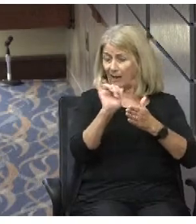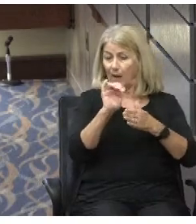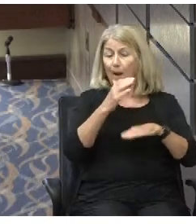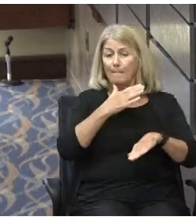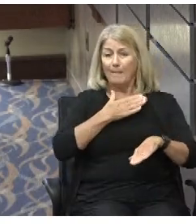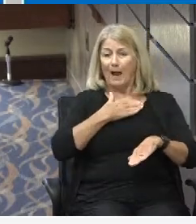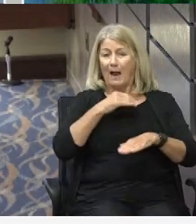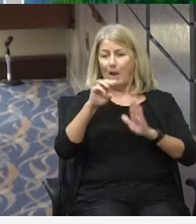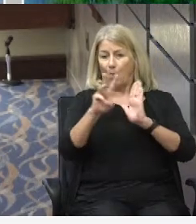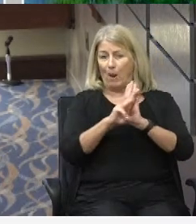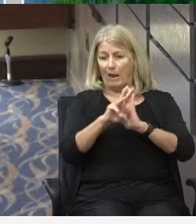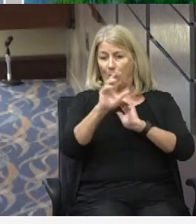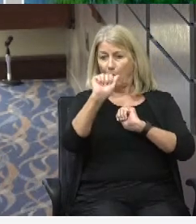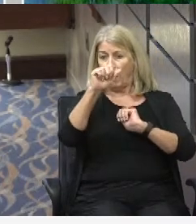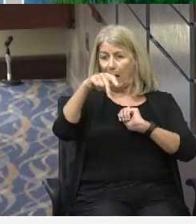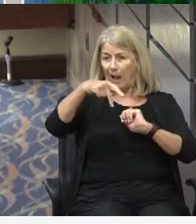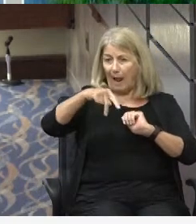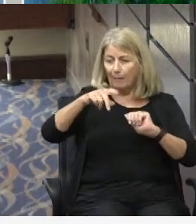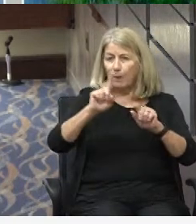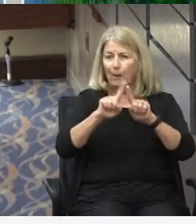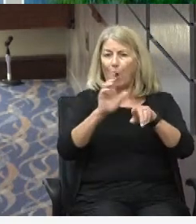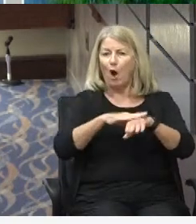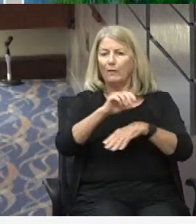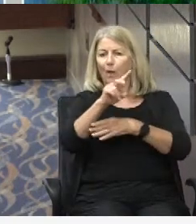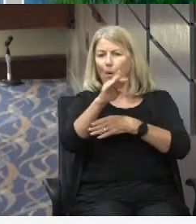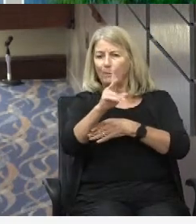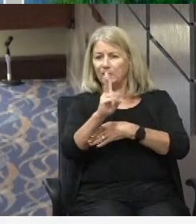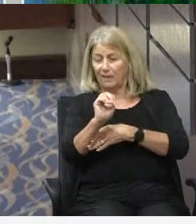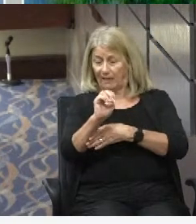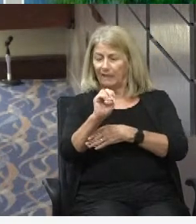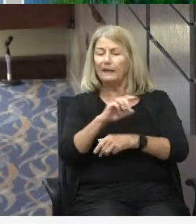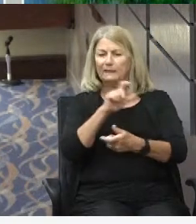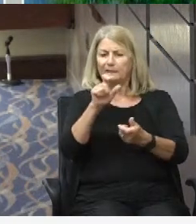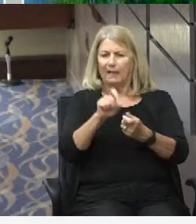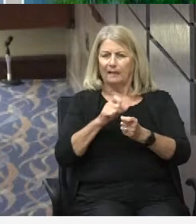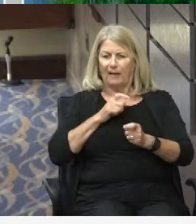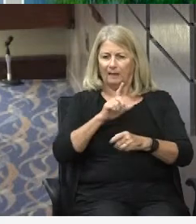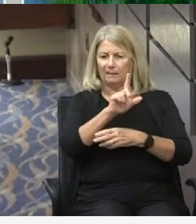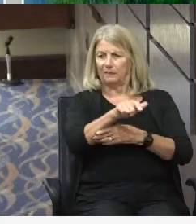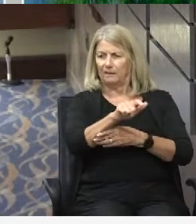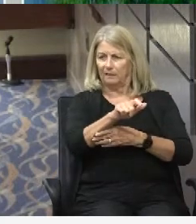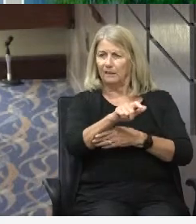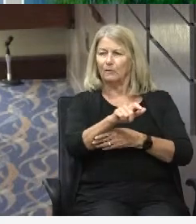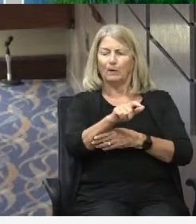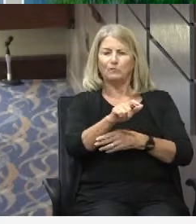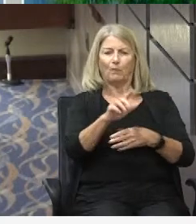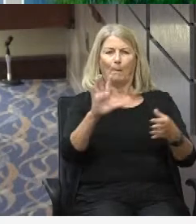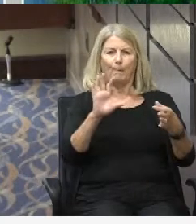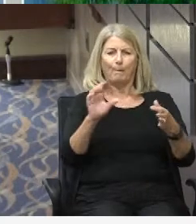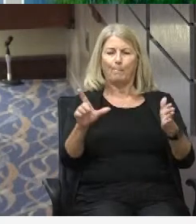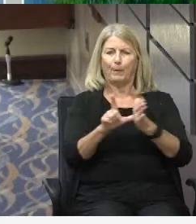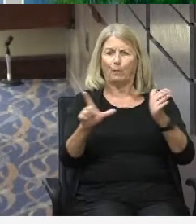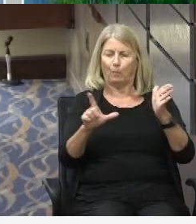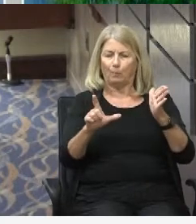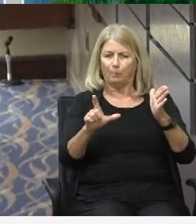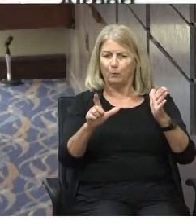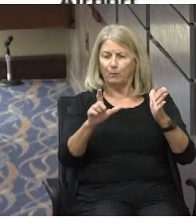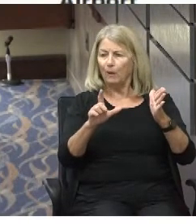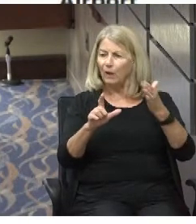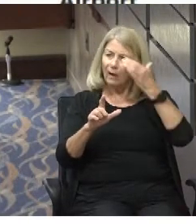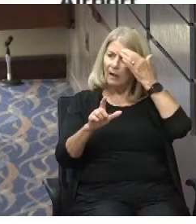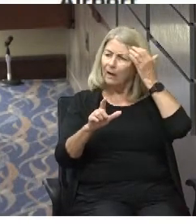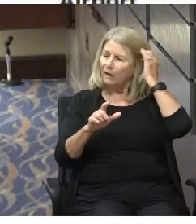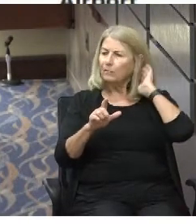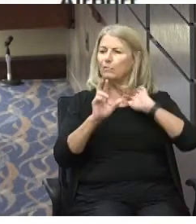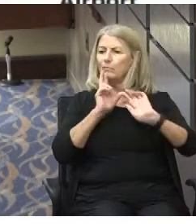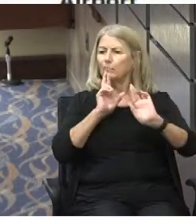app, essentially, but on the website? Exactly. I clicked on it for your, and so it brings you right to the My Waco app information. That's really cool. Monica, can